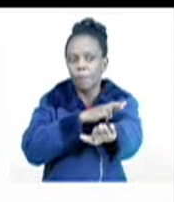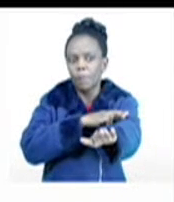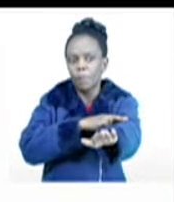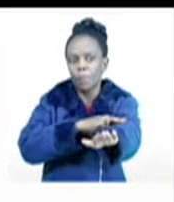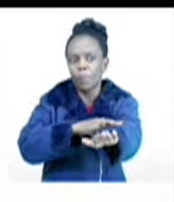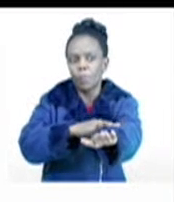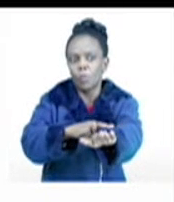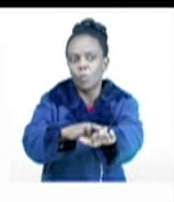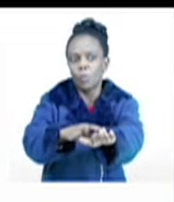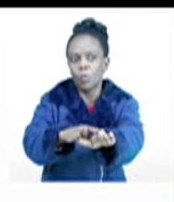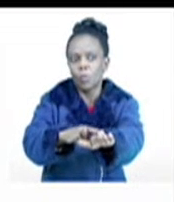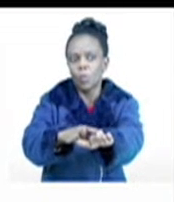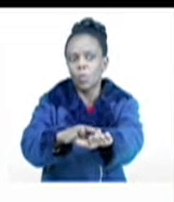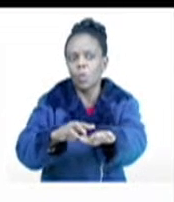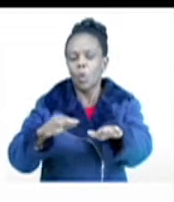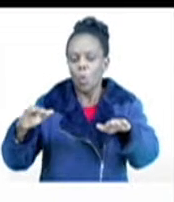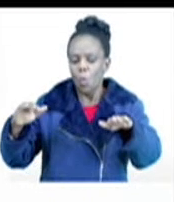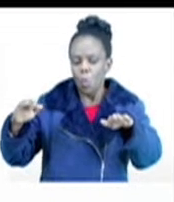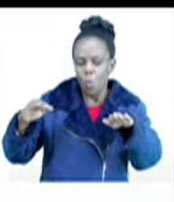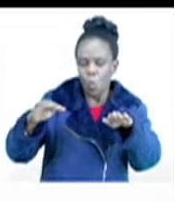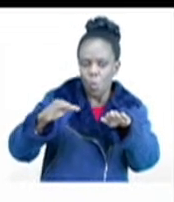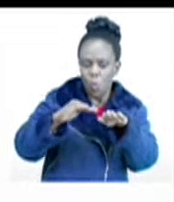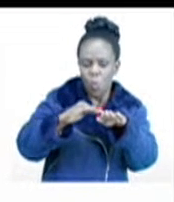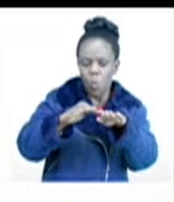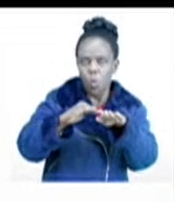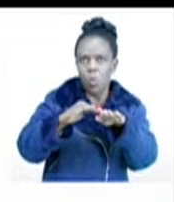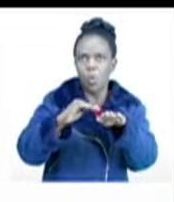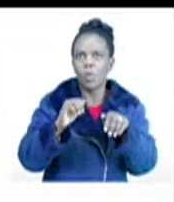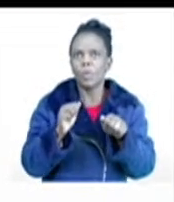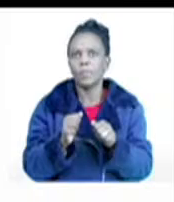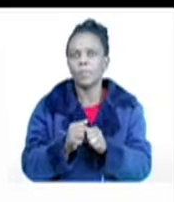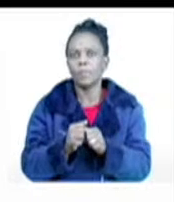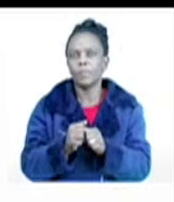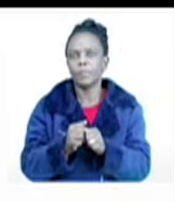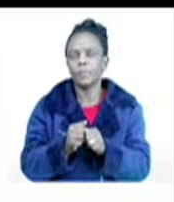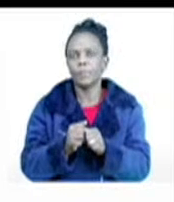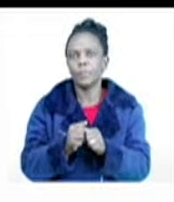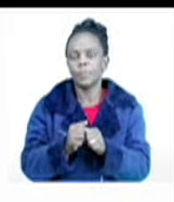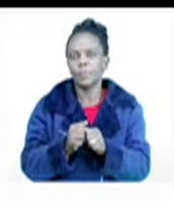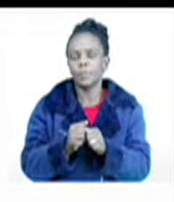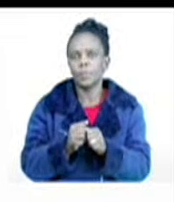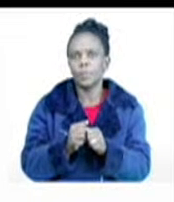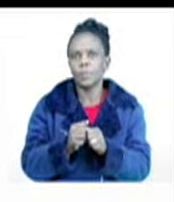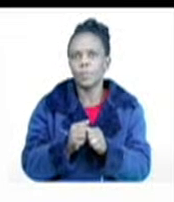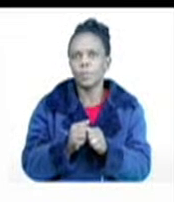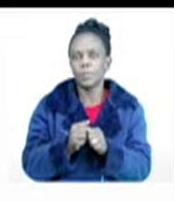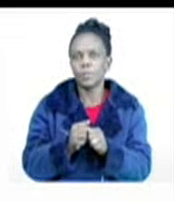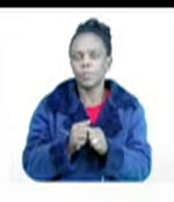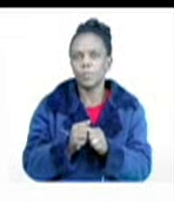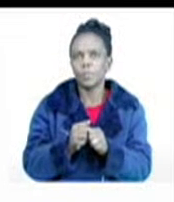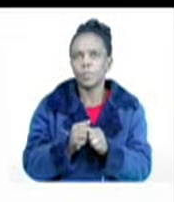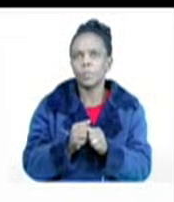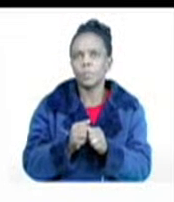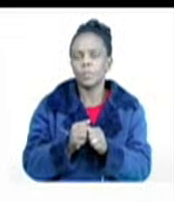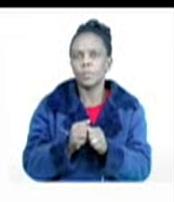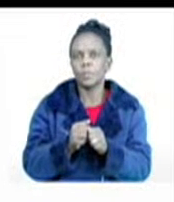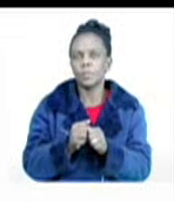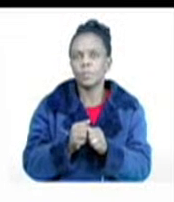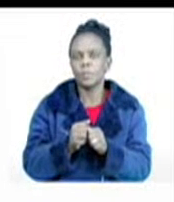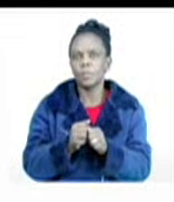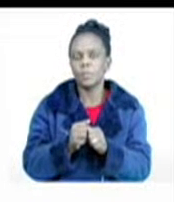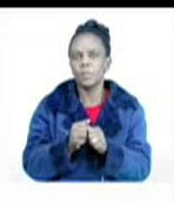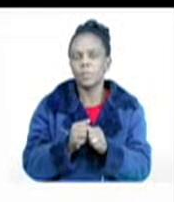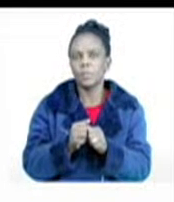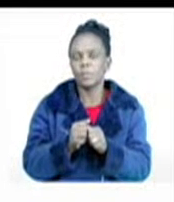cross, one of the stop signs will tell the driver or the person walking that they must stop. If